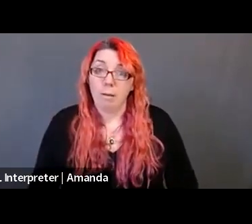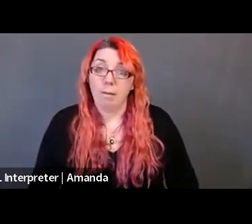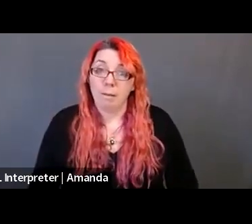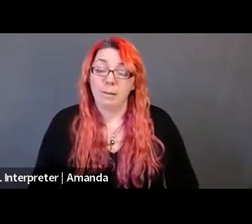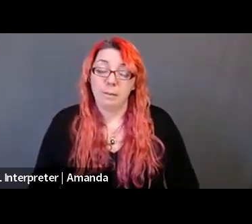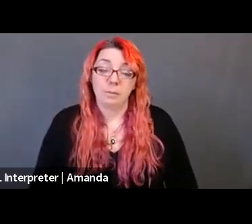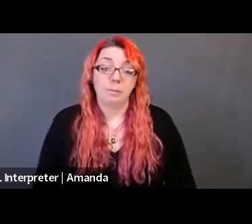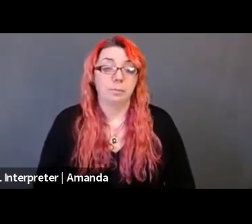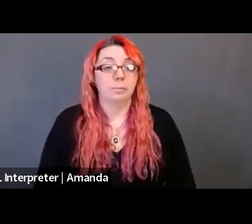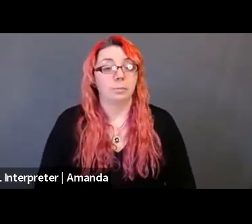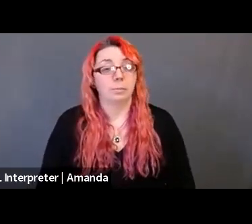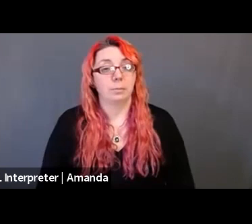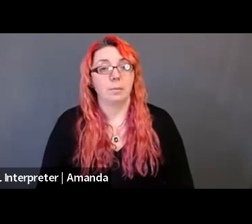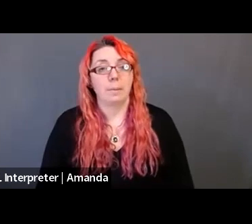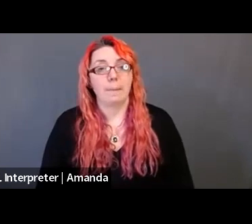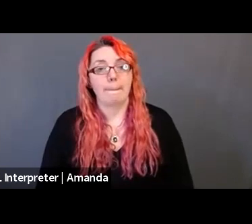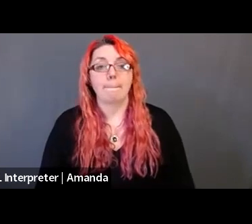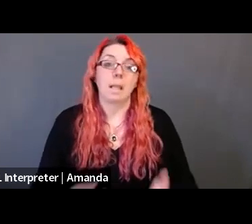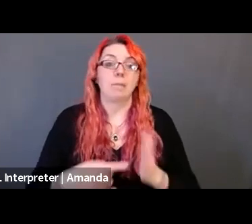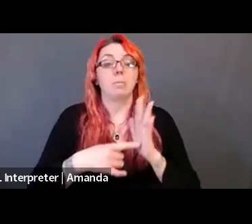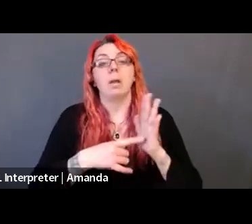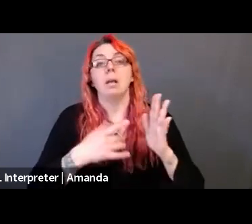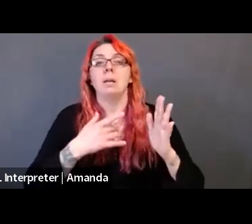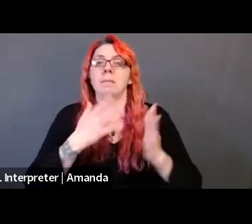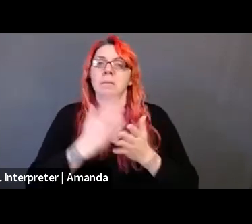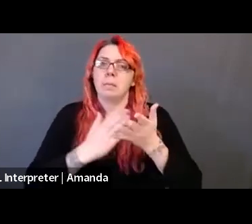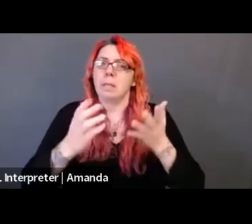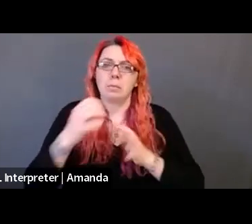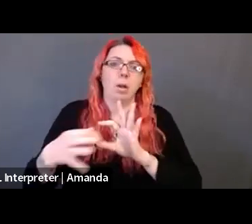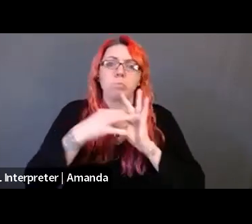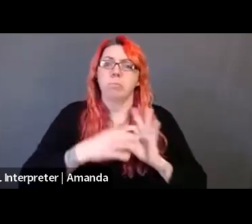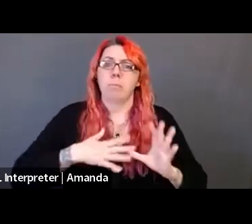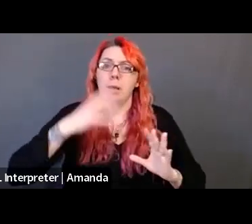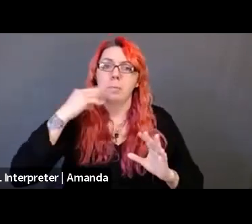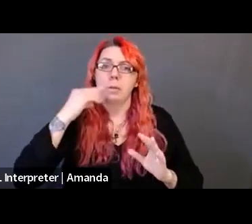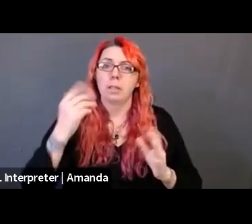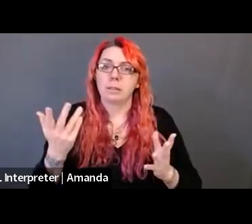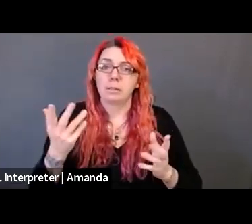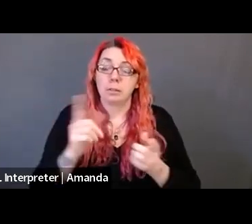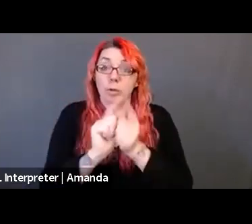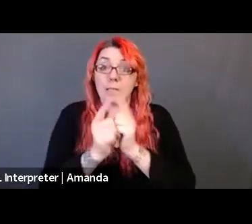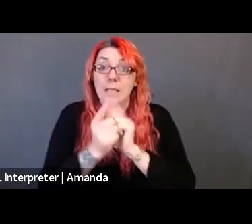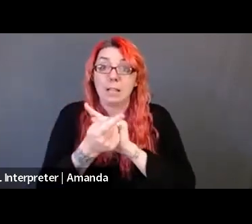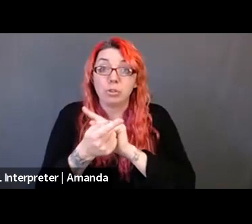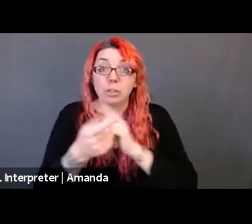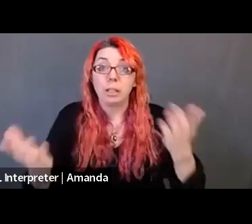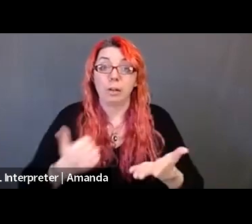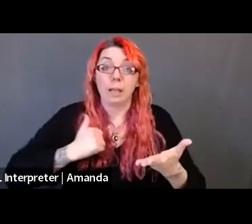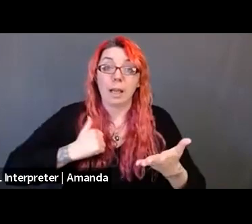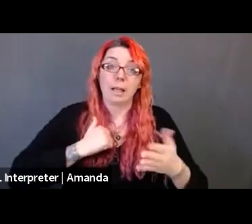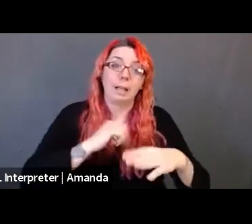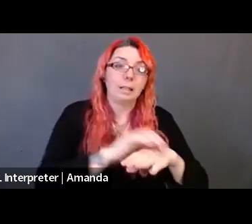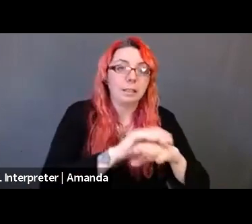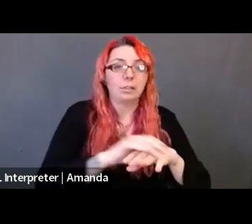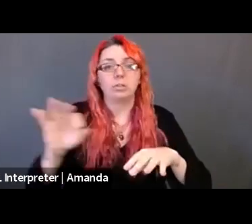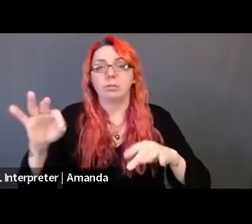I don't have to think about, my ability to hear and process, in terms of my gender identity and my